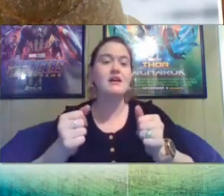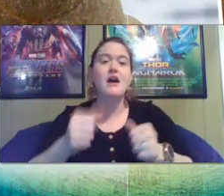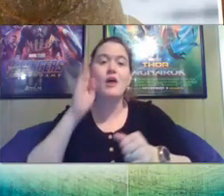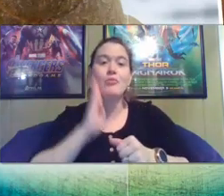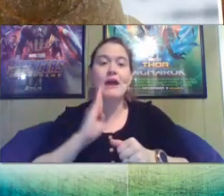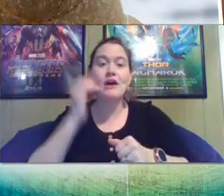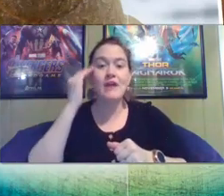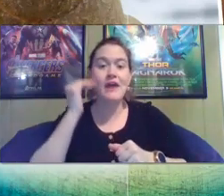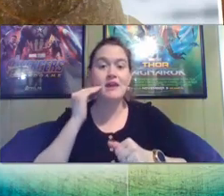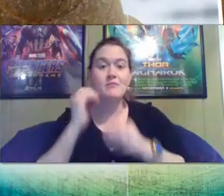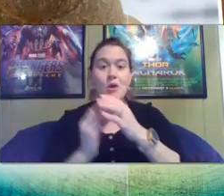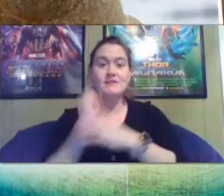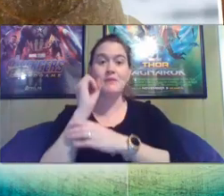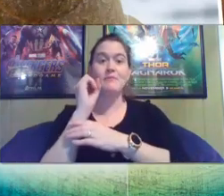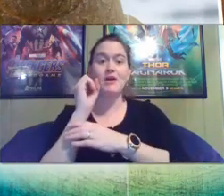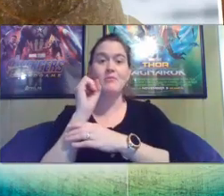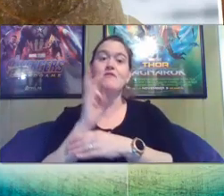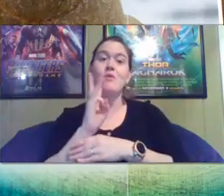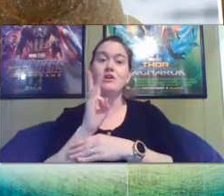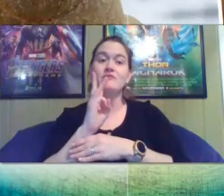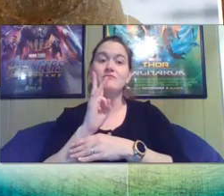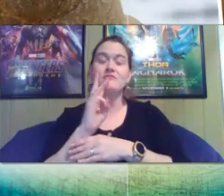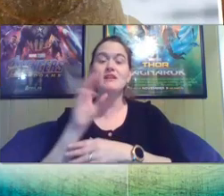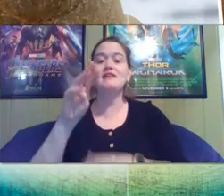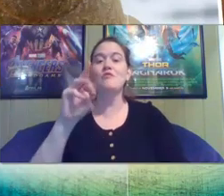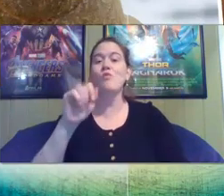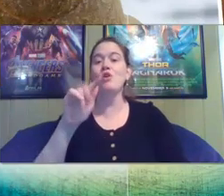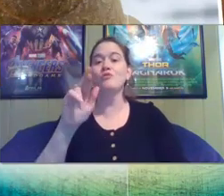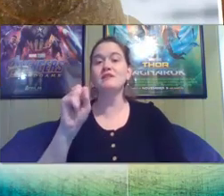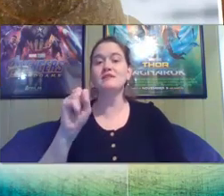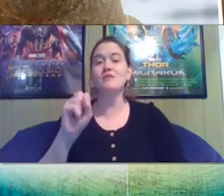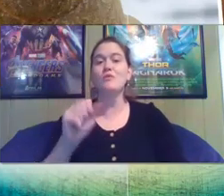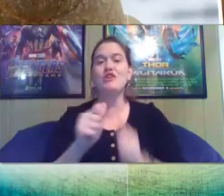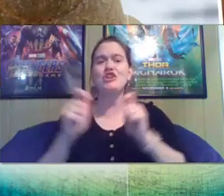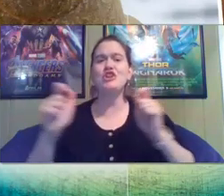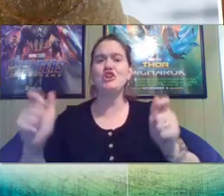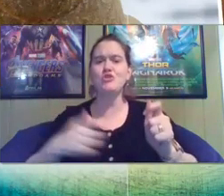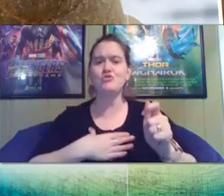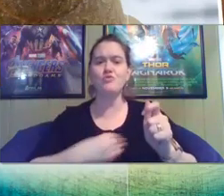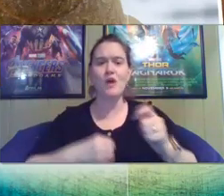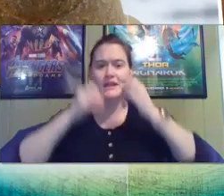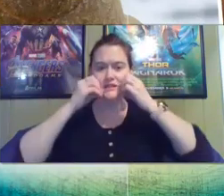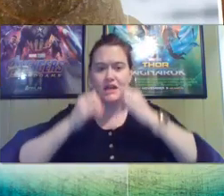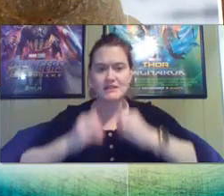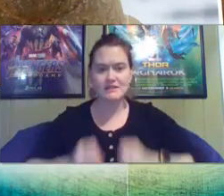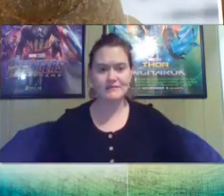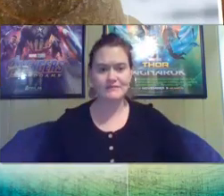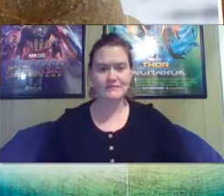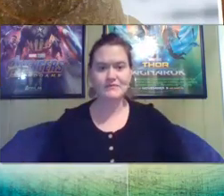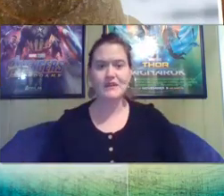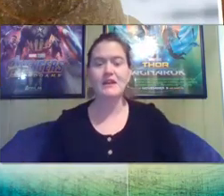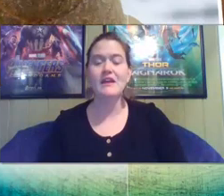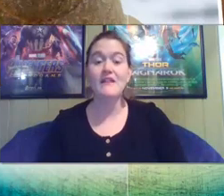Suddenly, a brown head pokes up above the water. It's a walrus with huge white